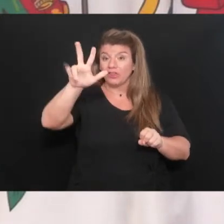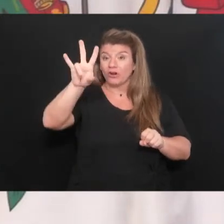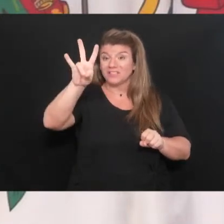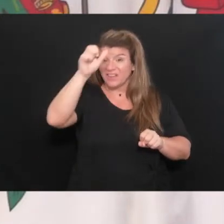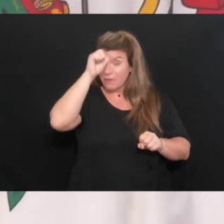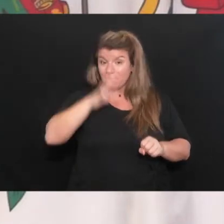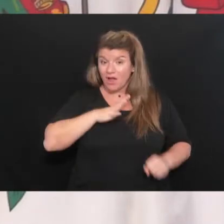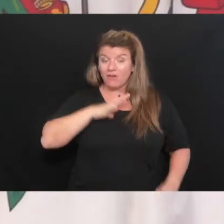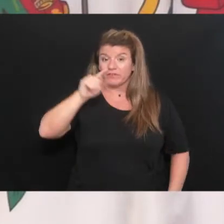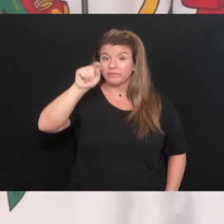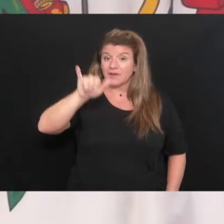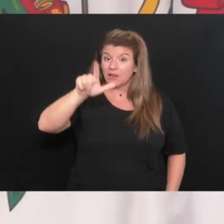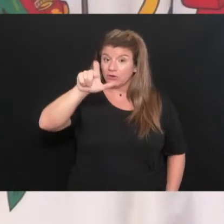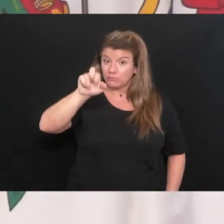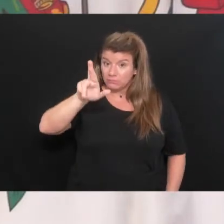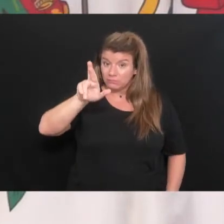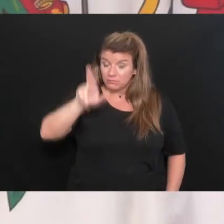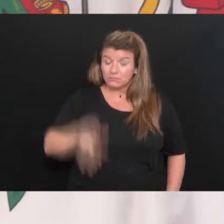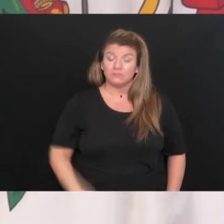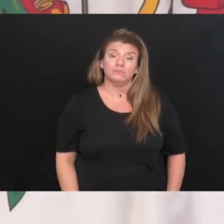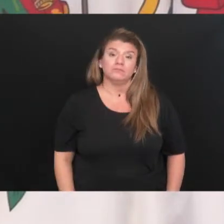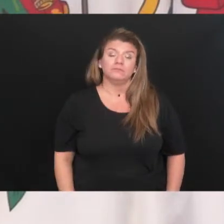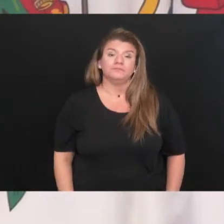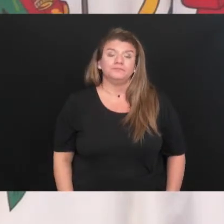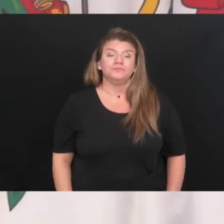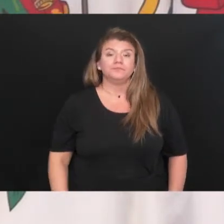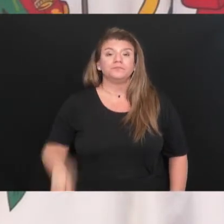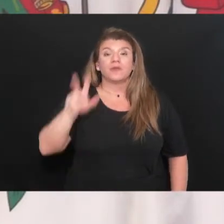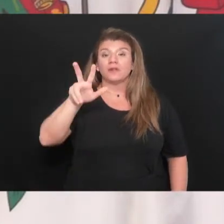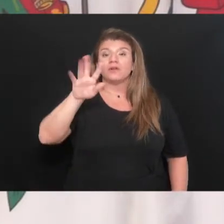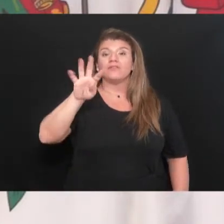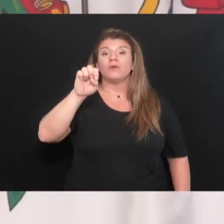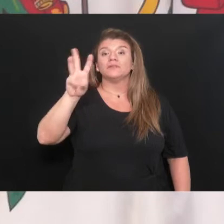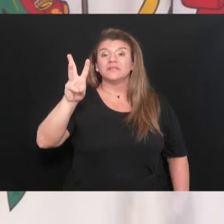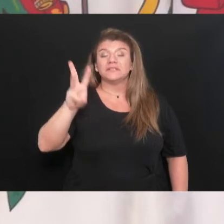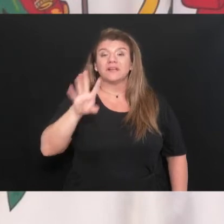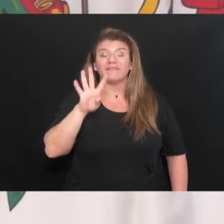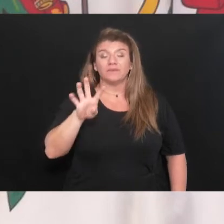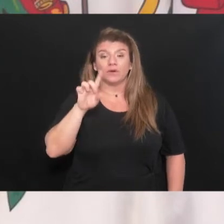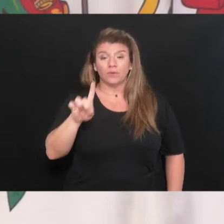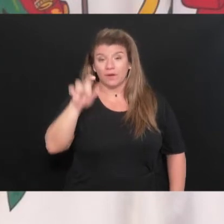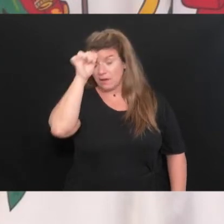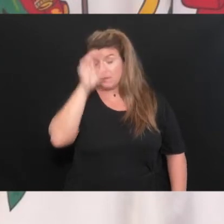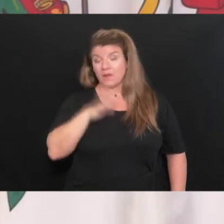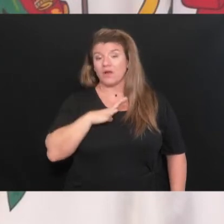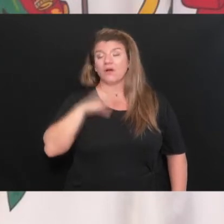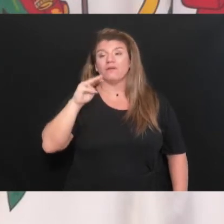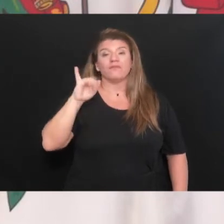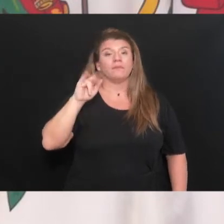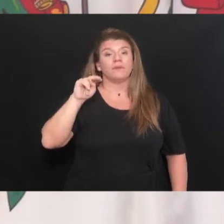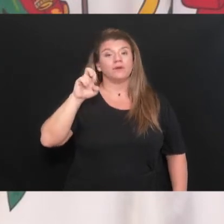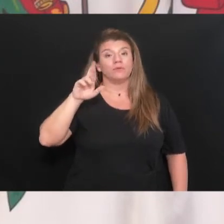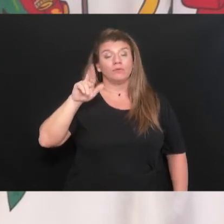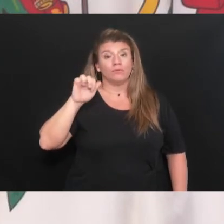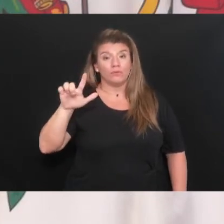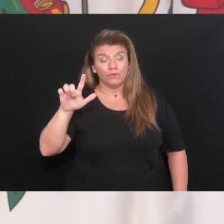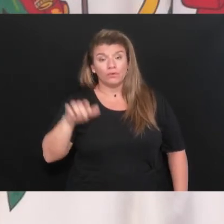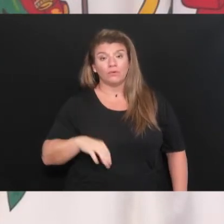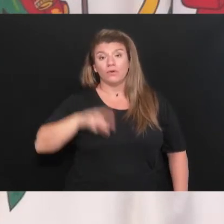was from Taylor County. The 3,406th death is a 41-year-old male from Mineral County.